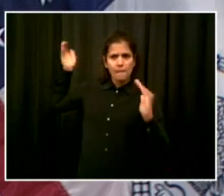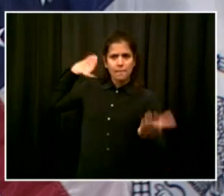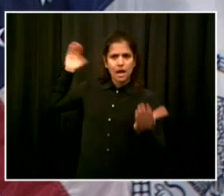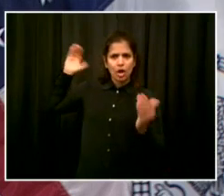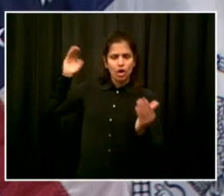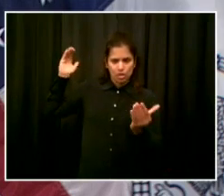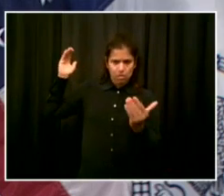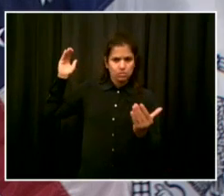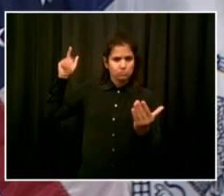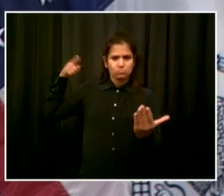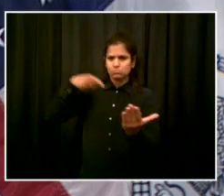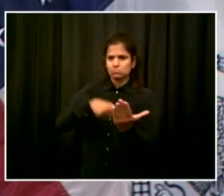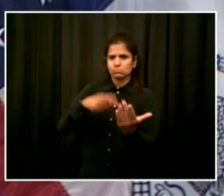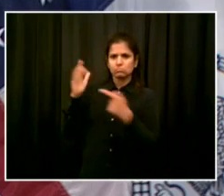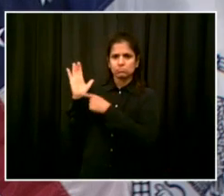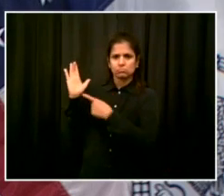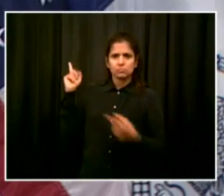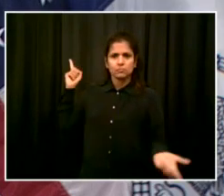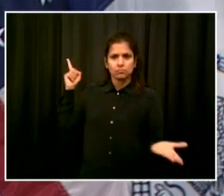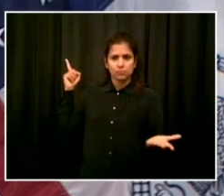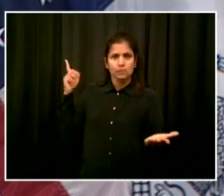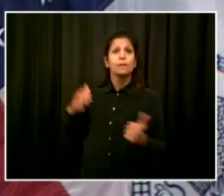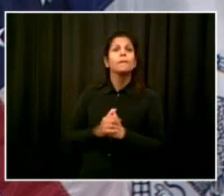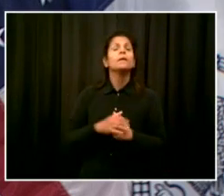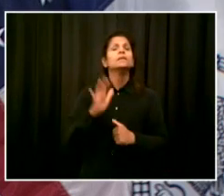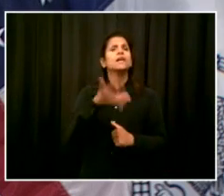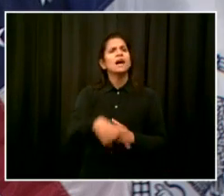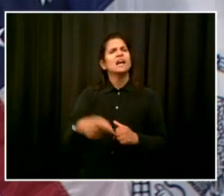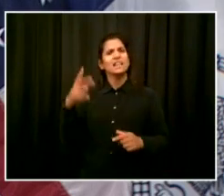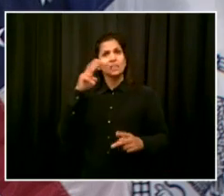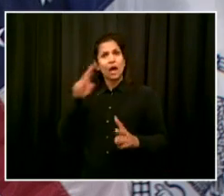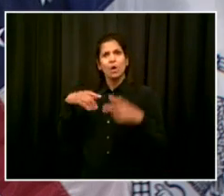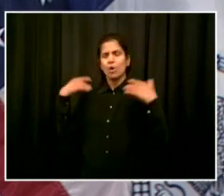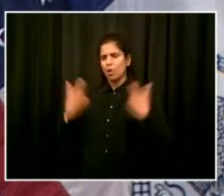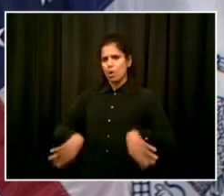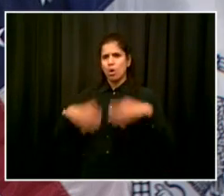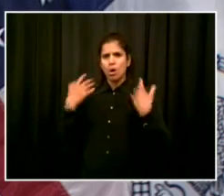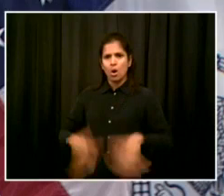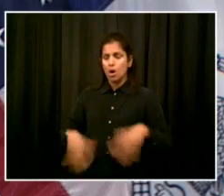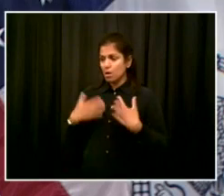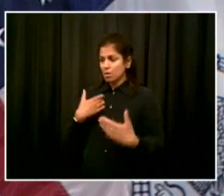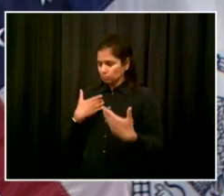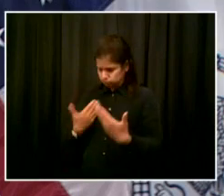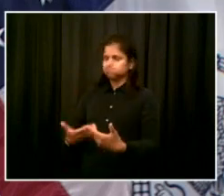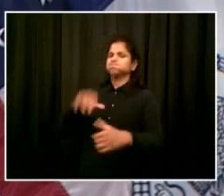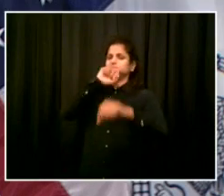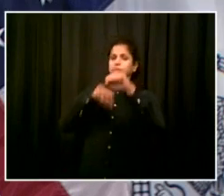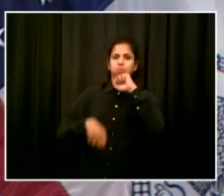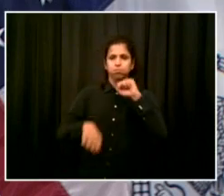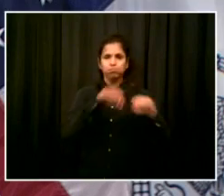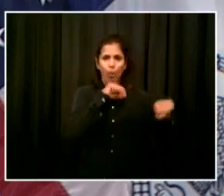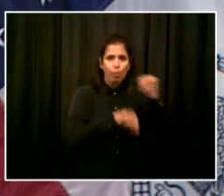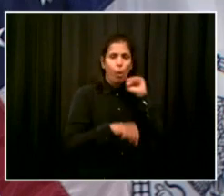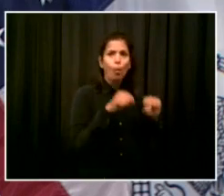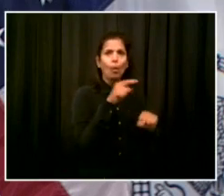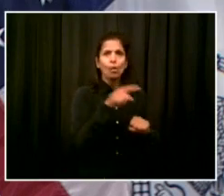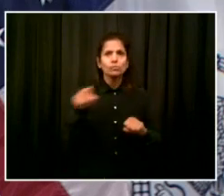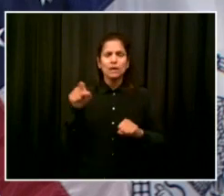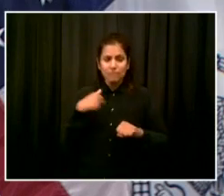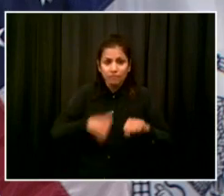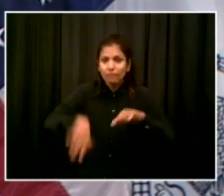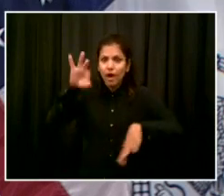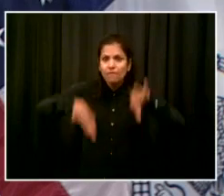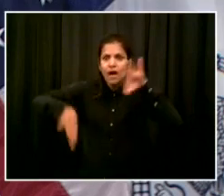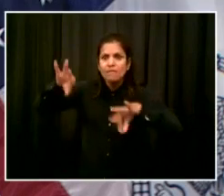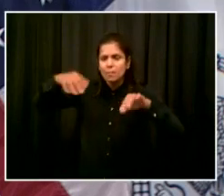regrouping and preparing for a new approach that really precisely focuses on where the violence is. And